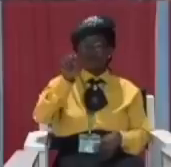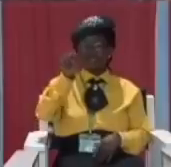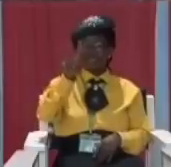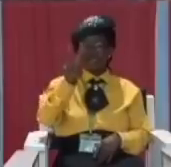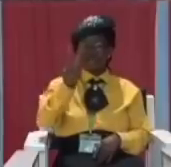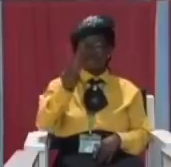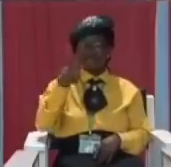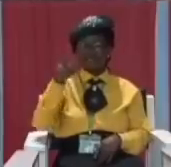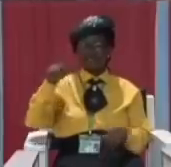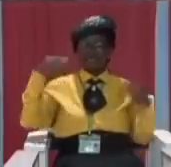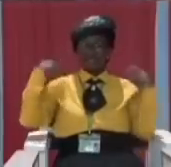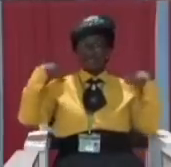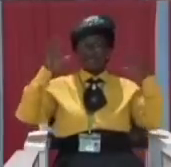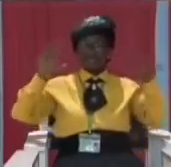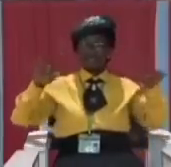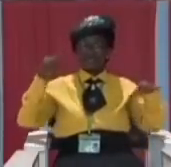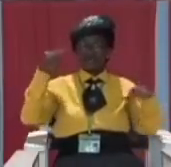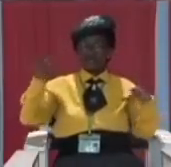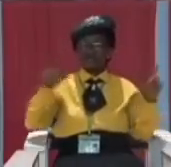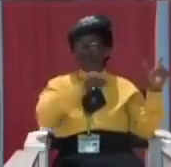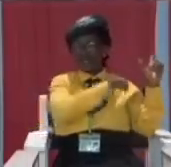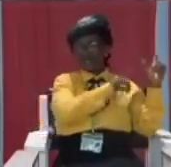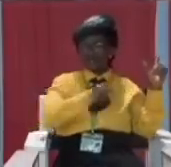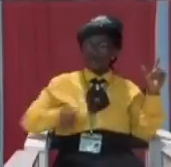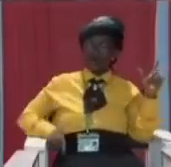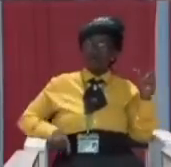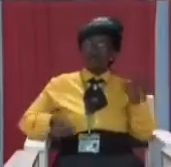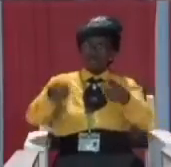And the angel of the Lord came in,